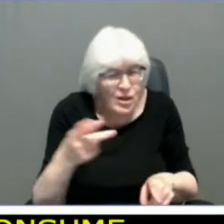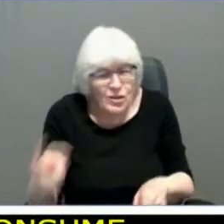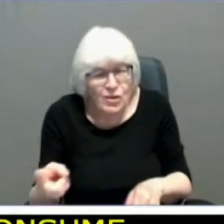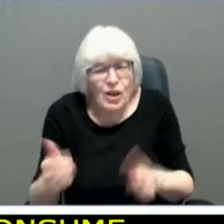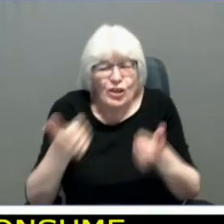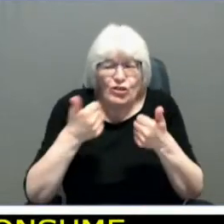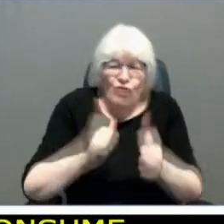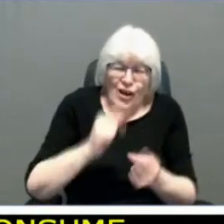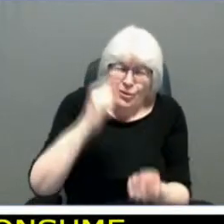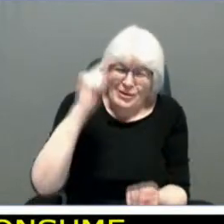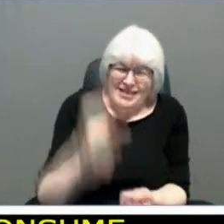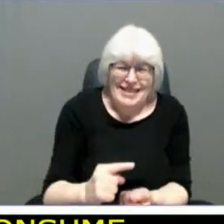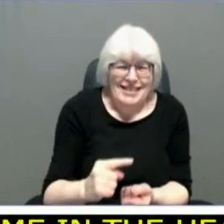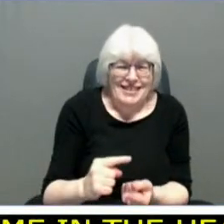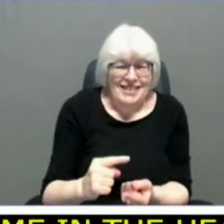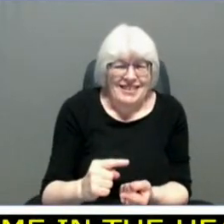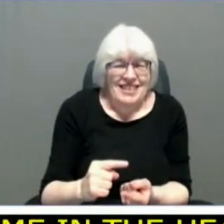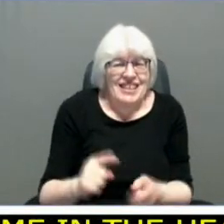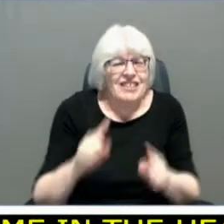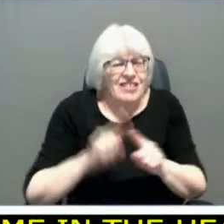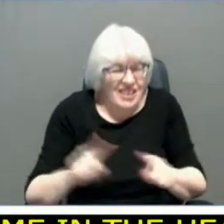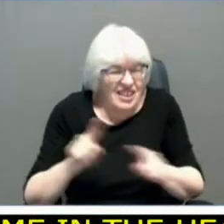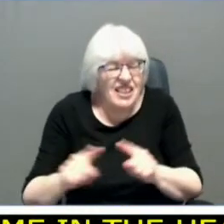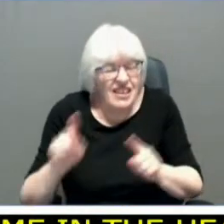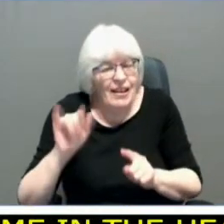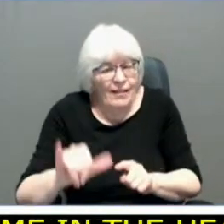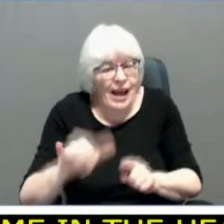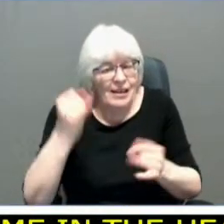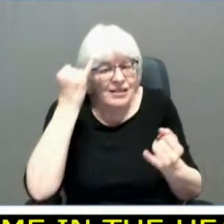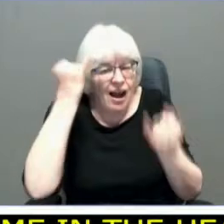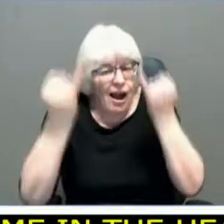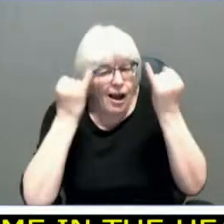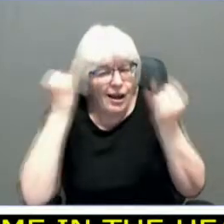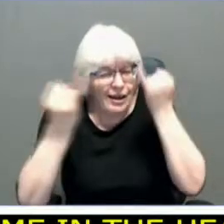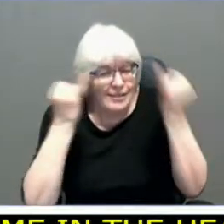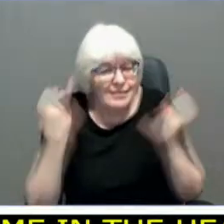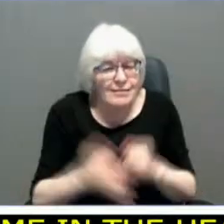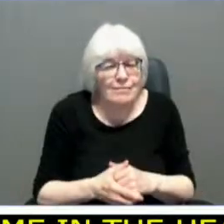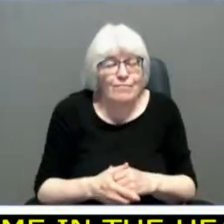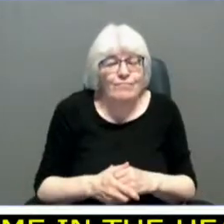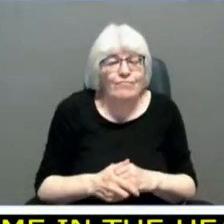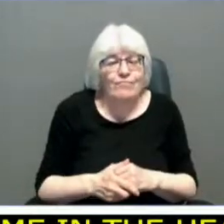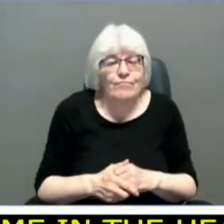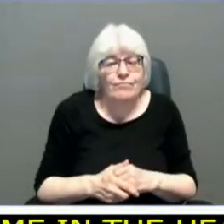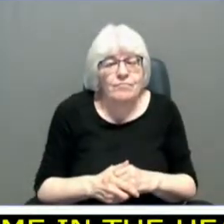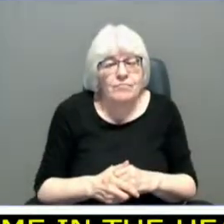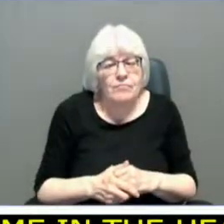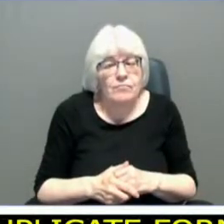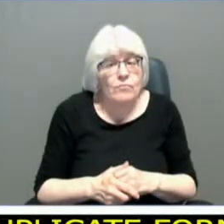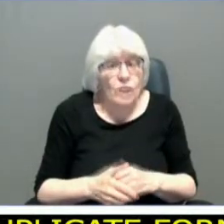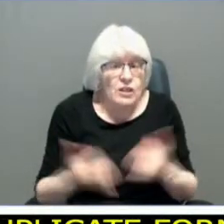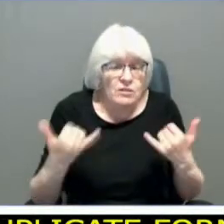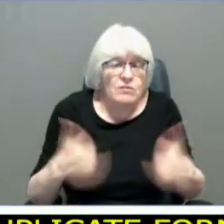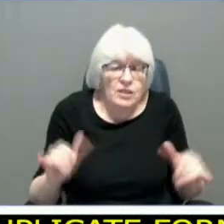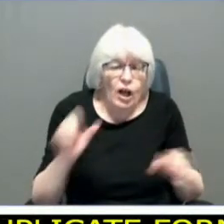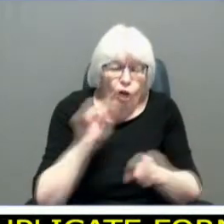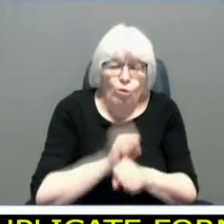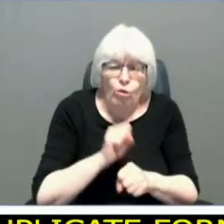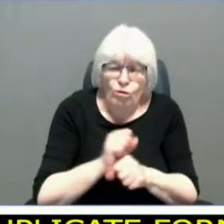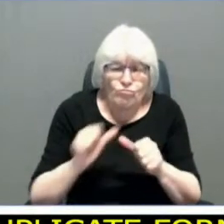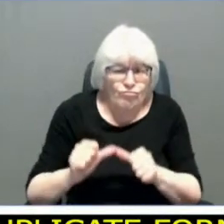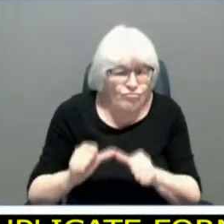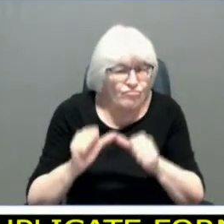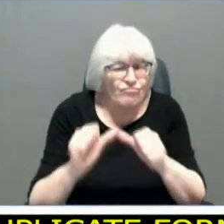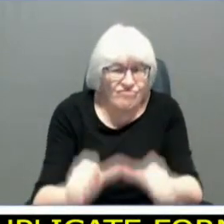aspects. So what I would say to you is that that work is ongoing. It will probably always be ongoing. We'll